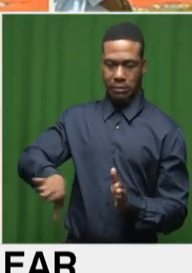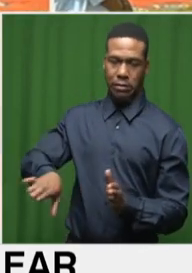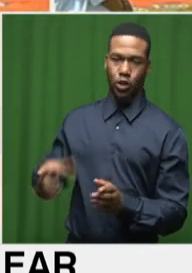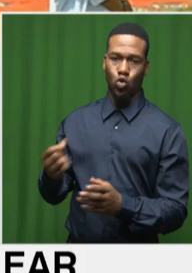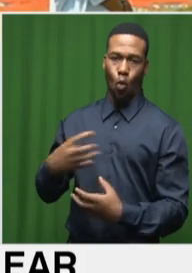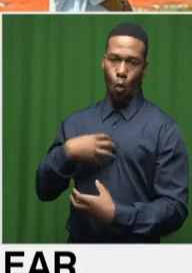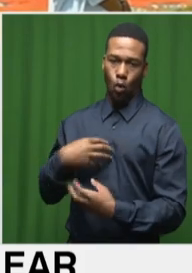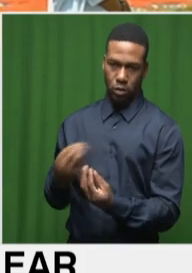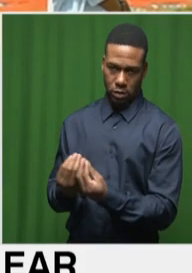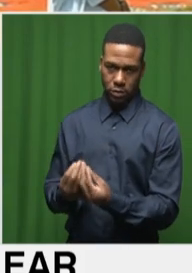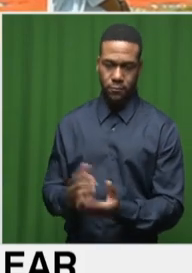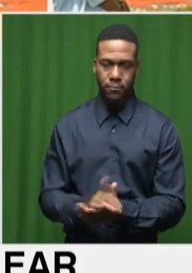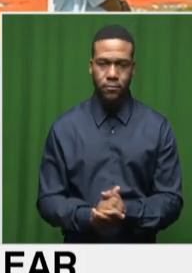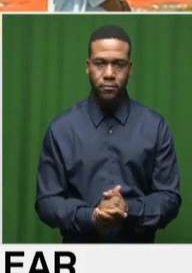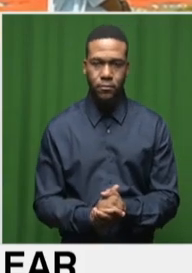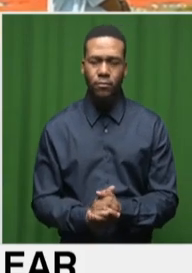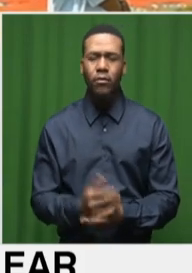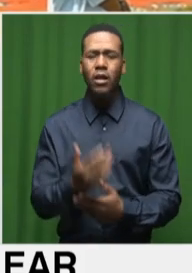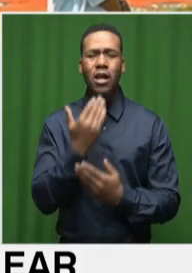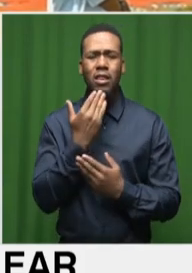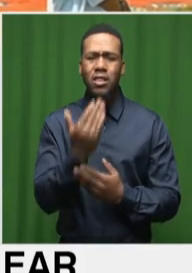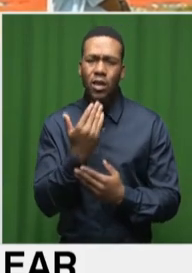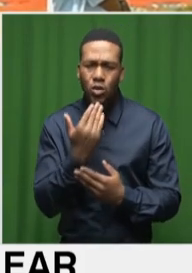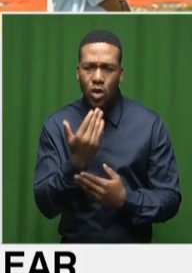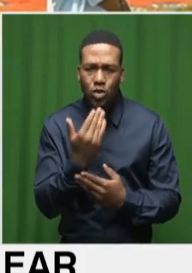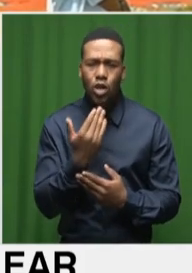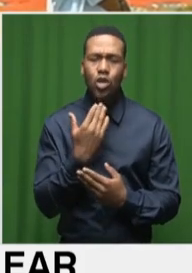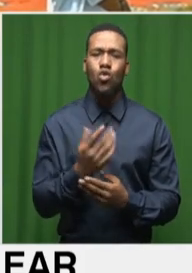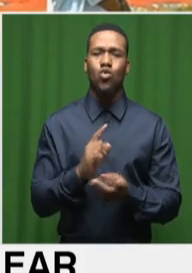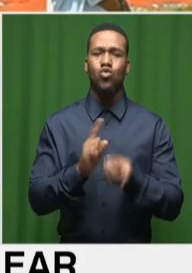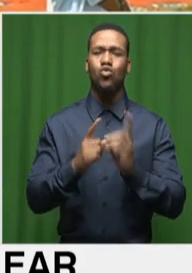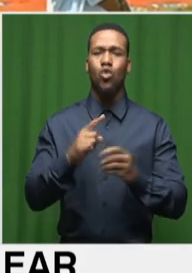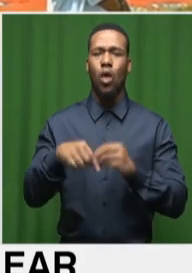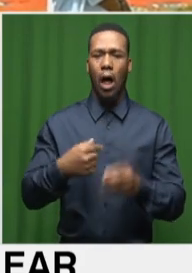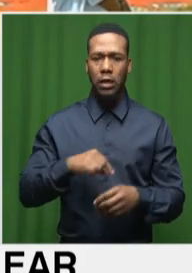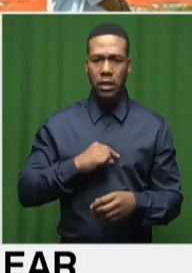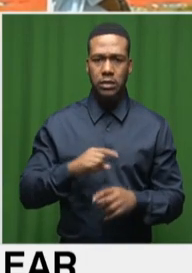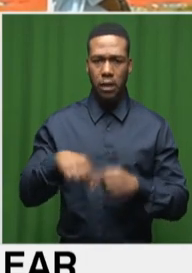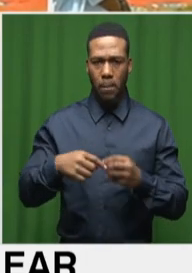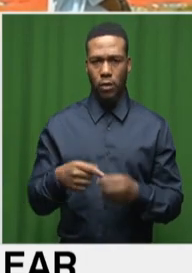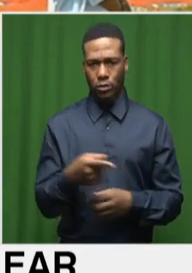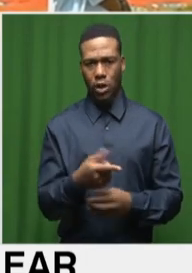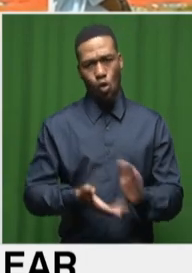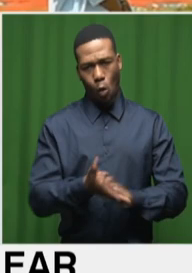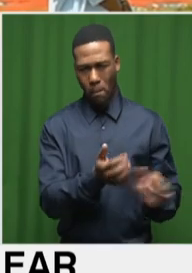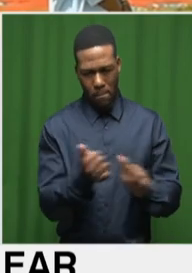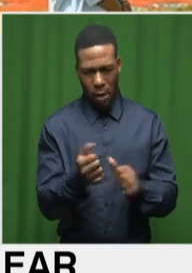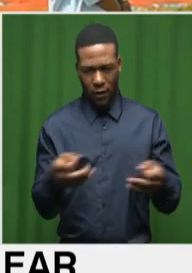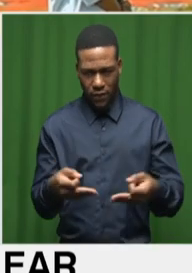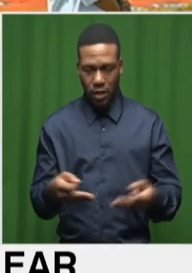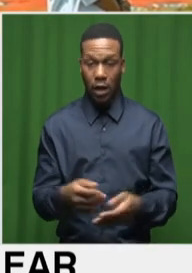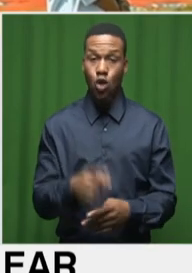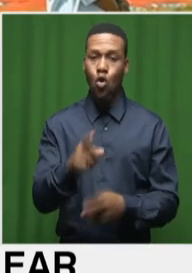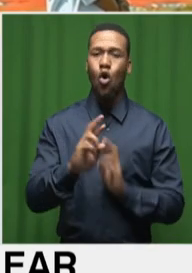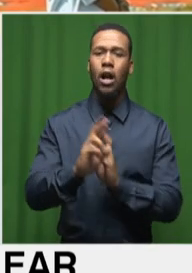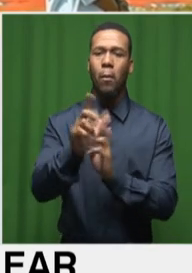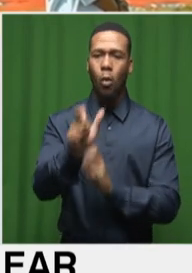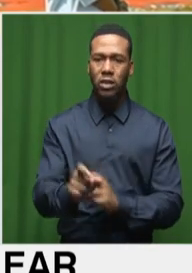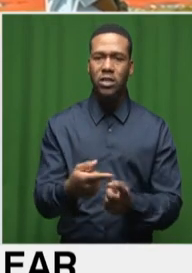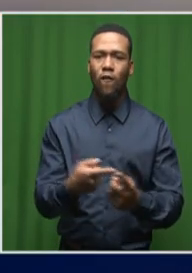right. Mahlako Komane, thank you so much for talking to us. We'll let you get back to the funeral. That was our reporter, Mahlako Komane, in